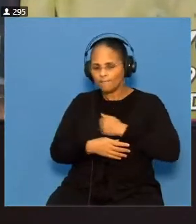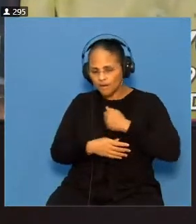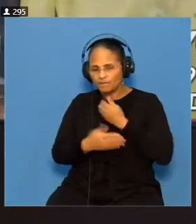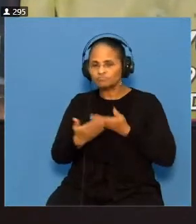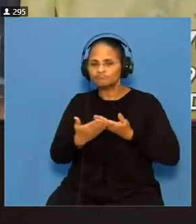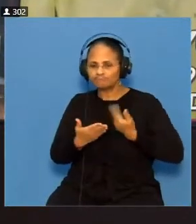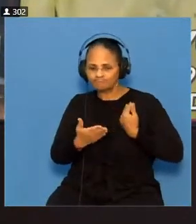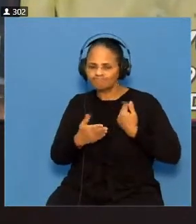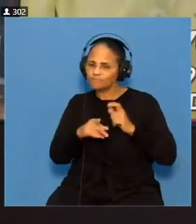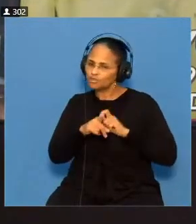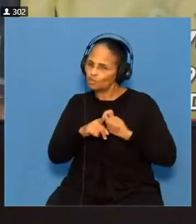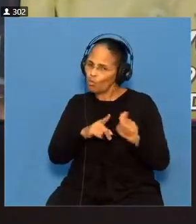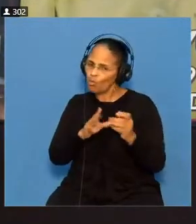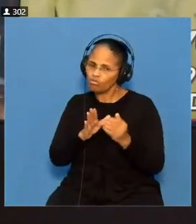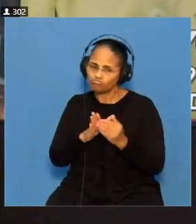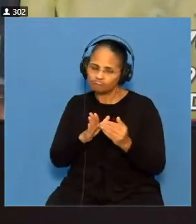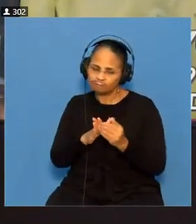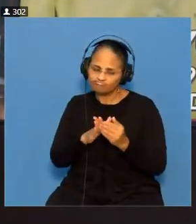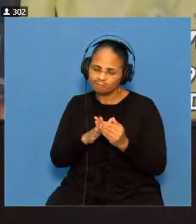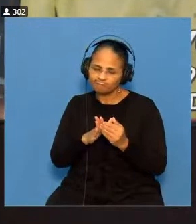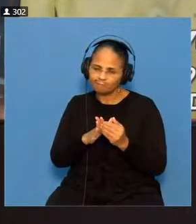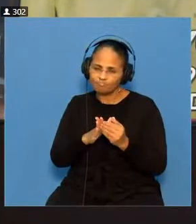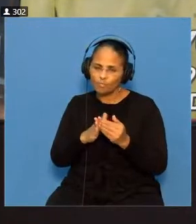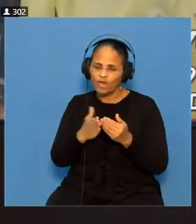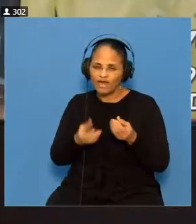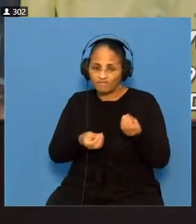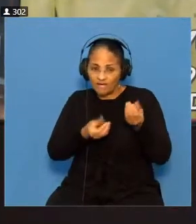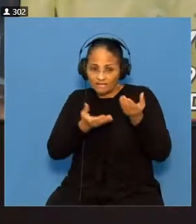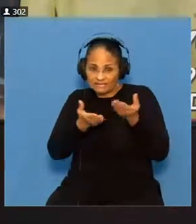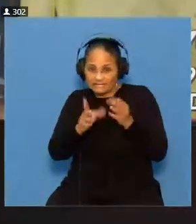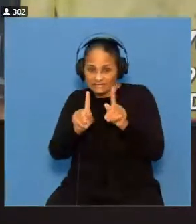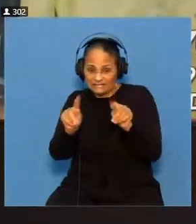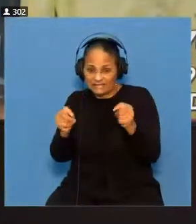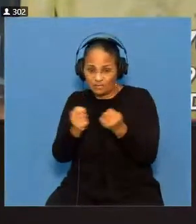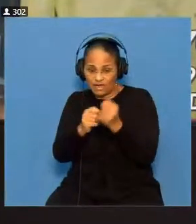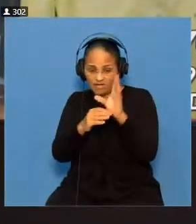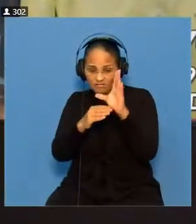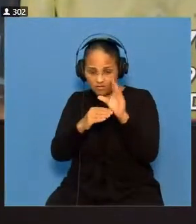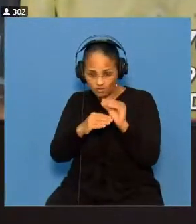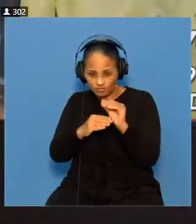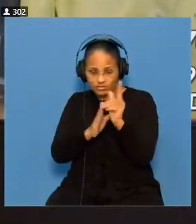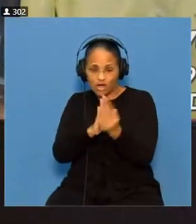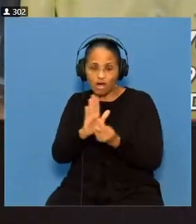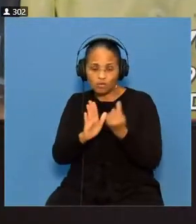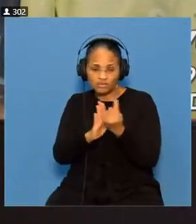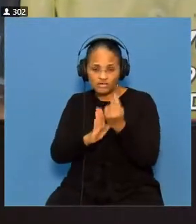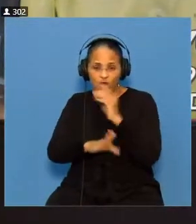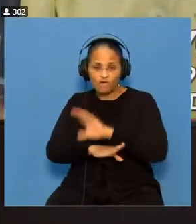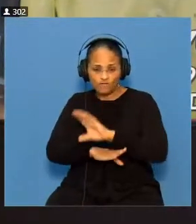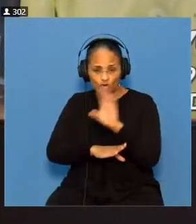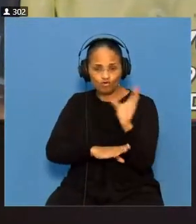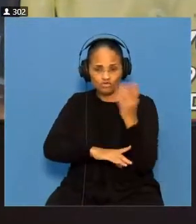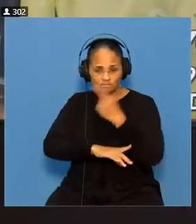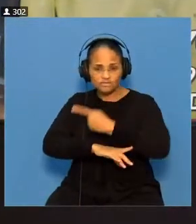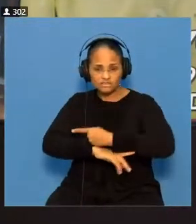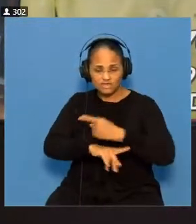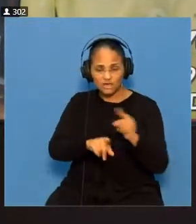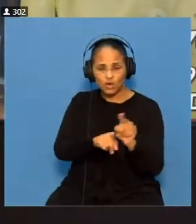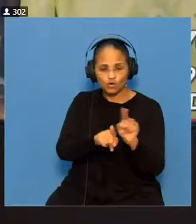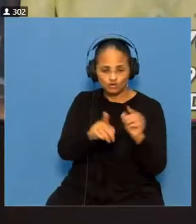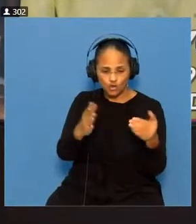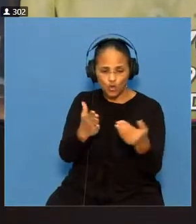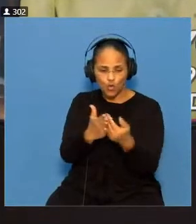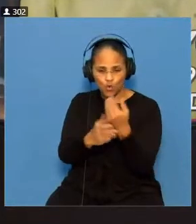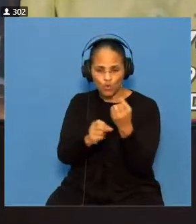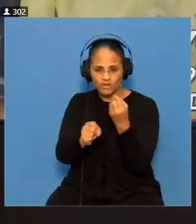just call back. But there are a dedicated team. We had reduced hours for Christmas Day, as well as New